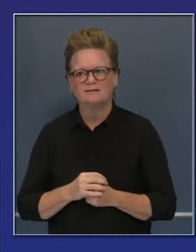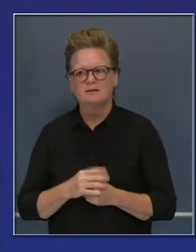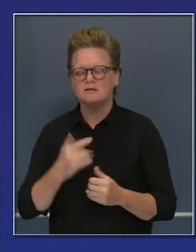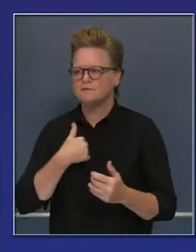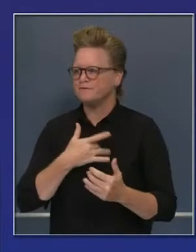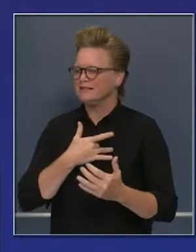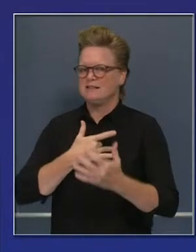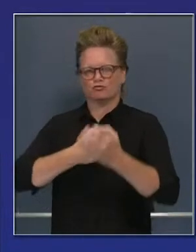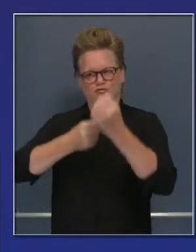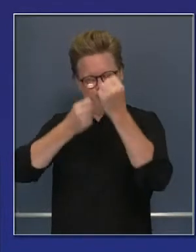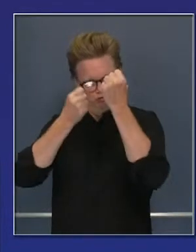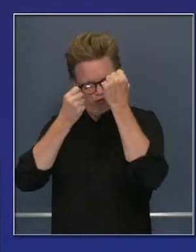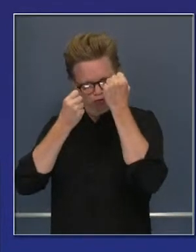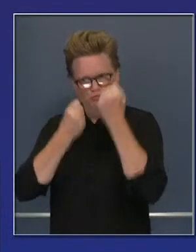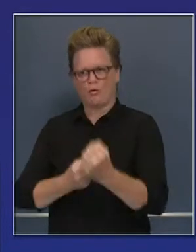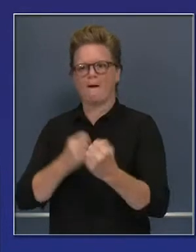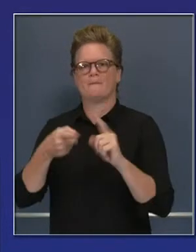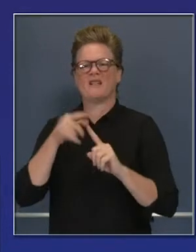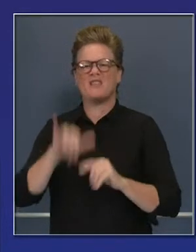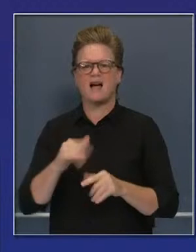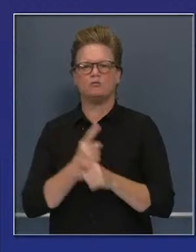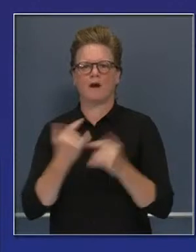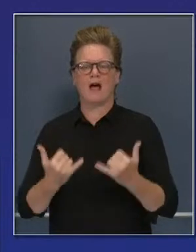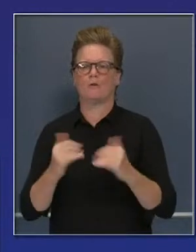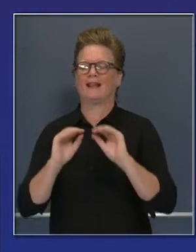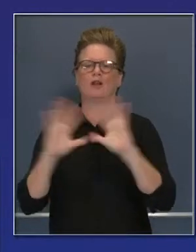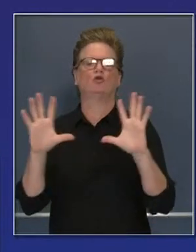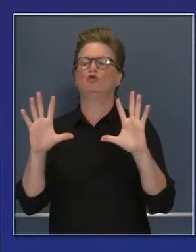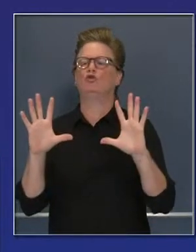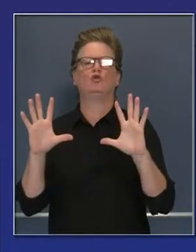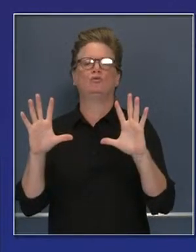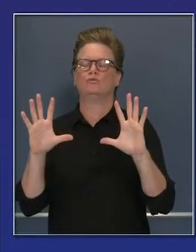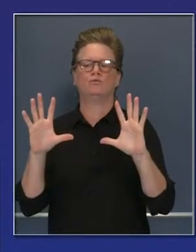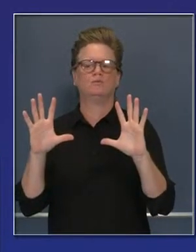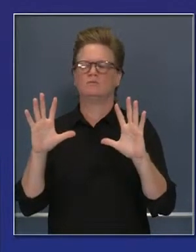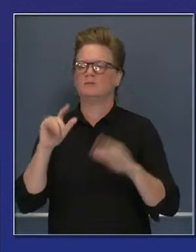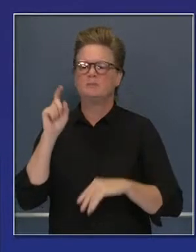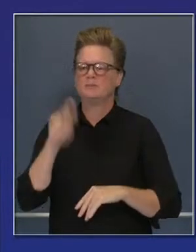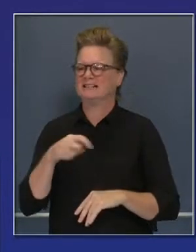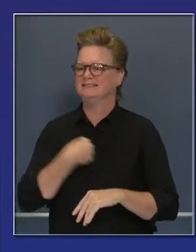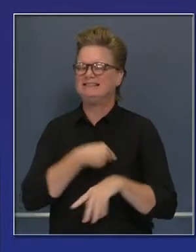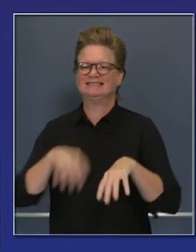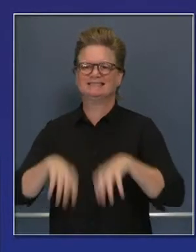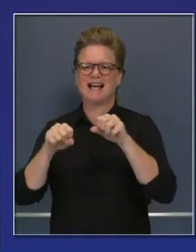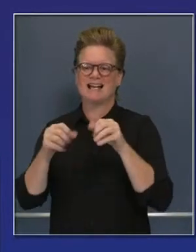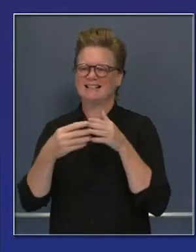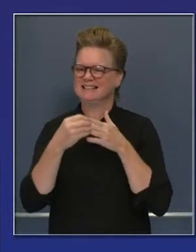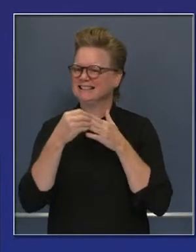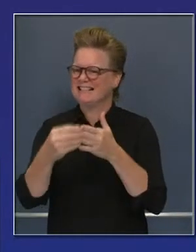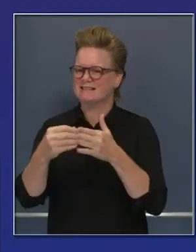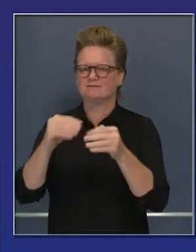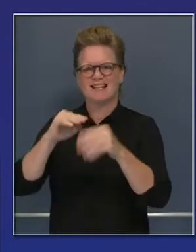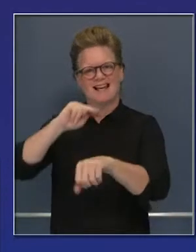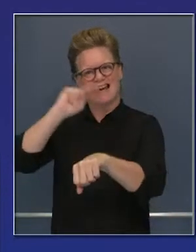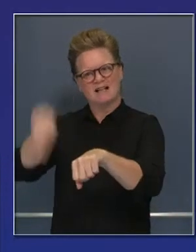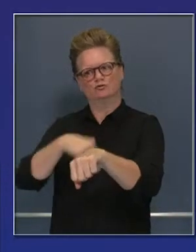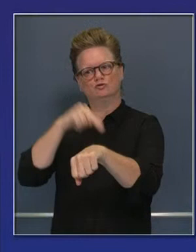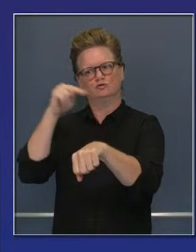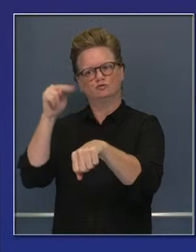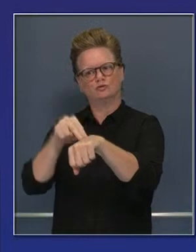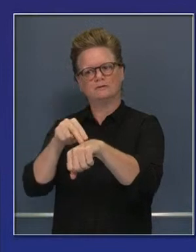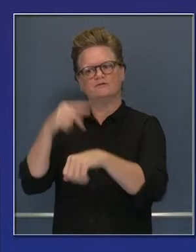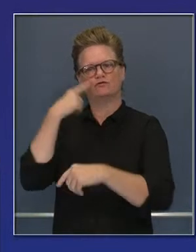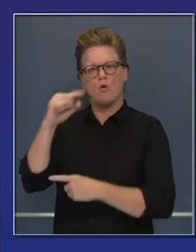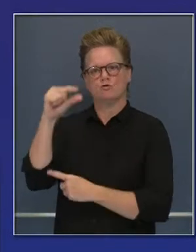of obligation, sense of purpose to continue to lead and maintain California's status internationally, not